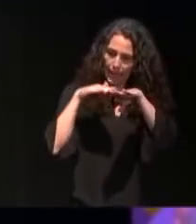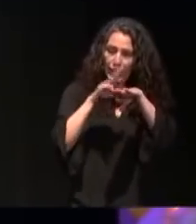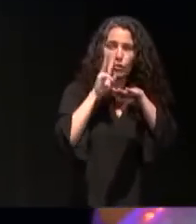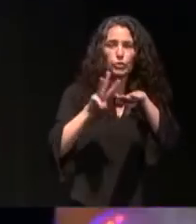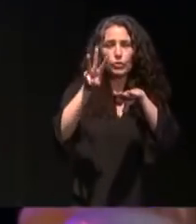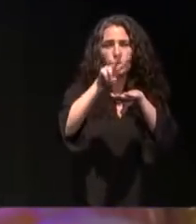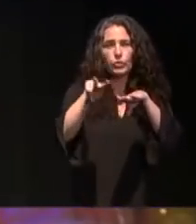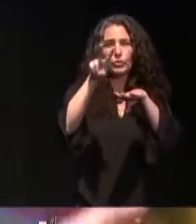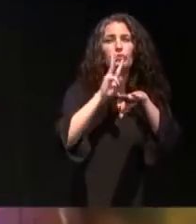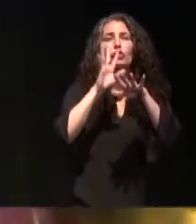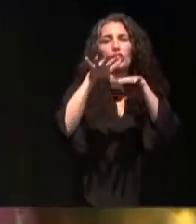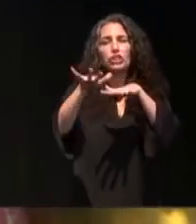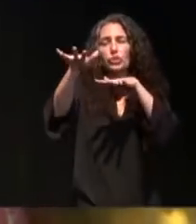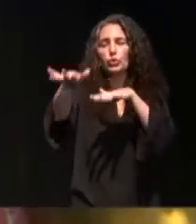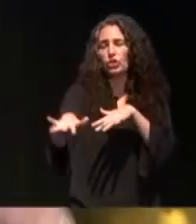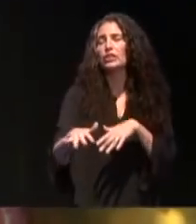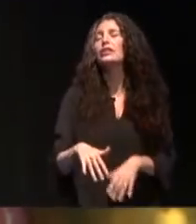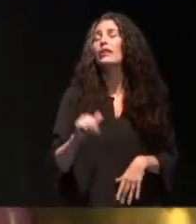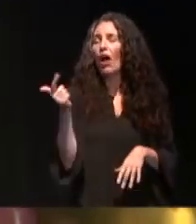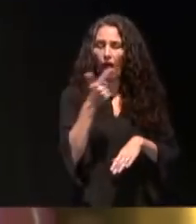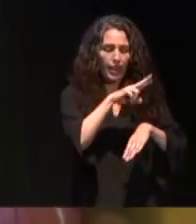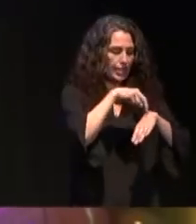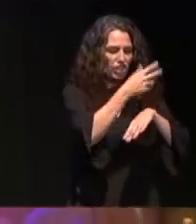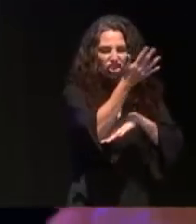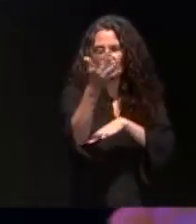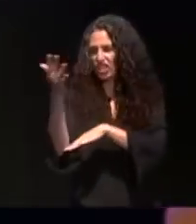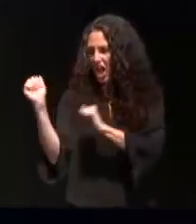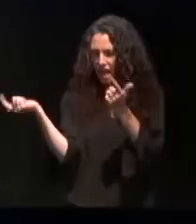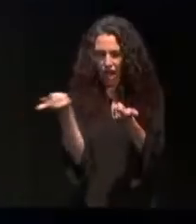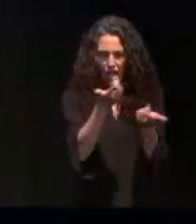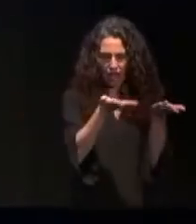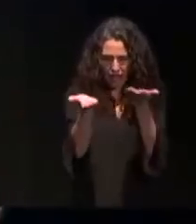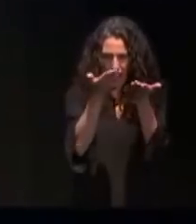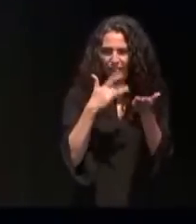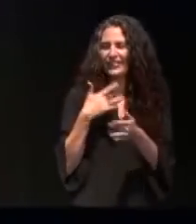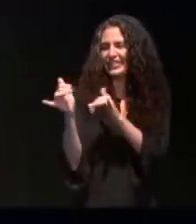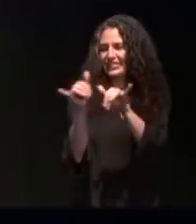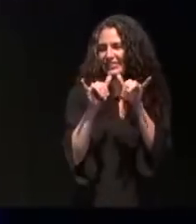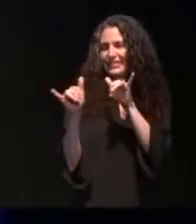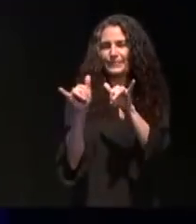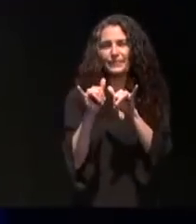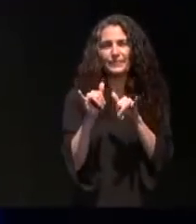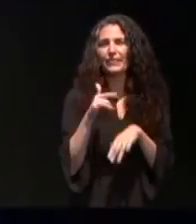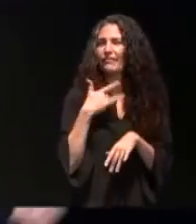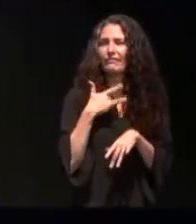the ocean and the oceanic nature of my own being, that's how it feels. It